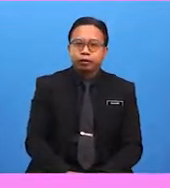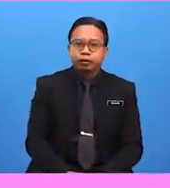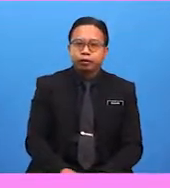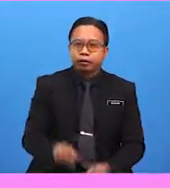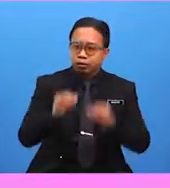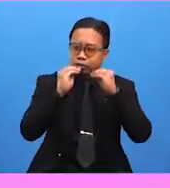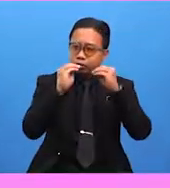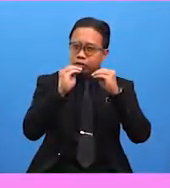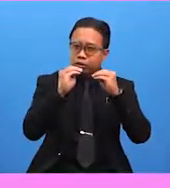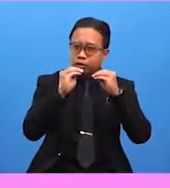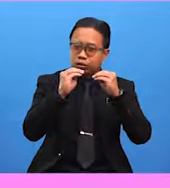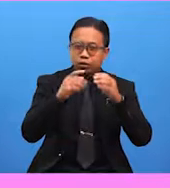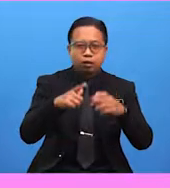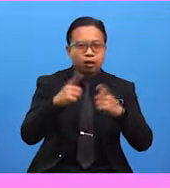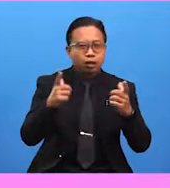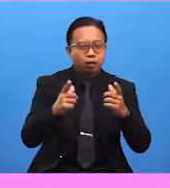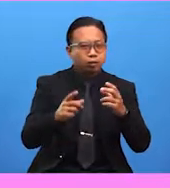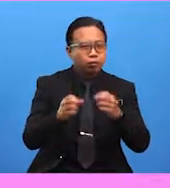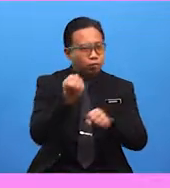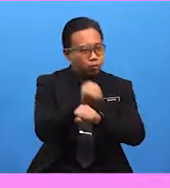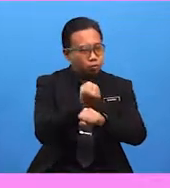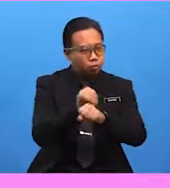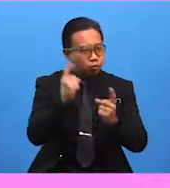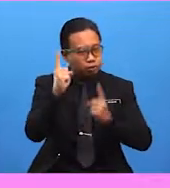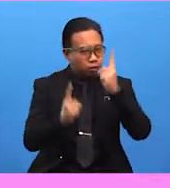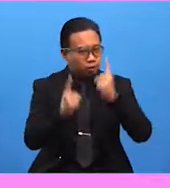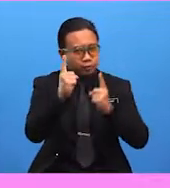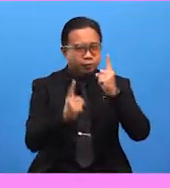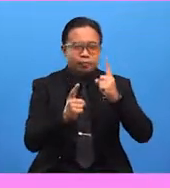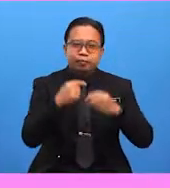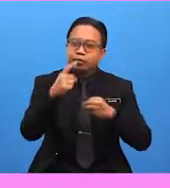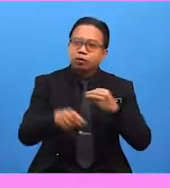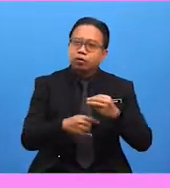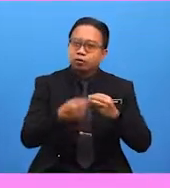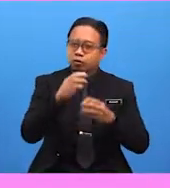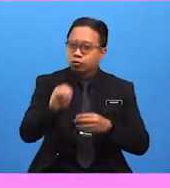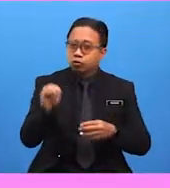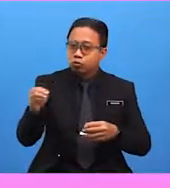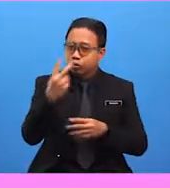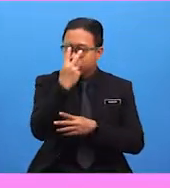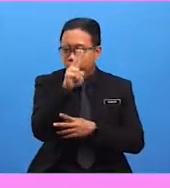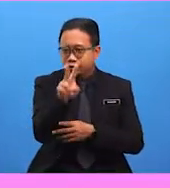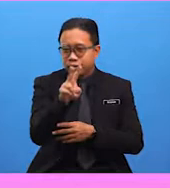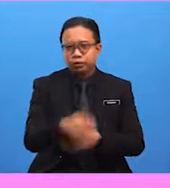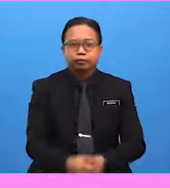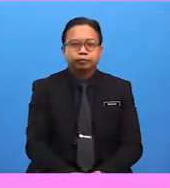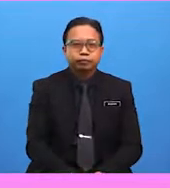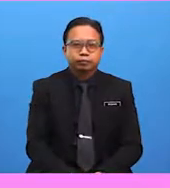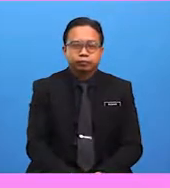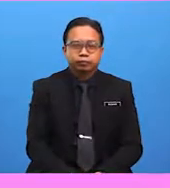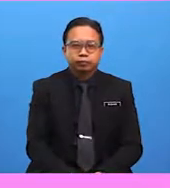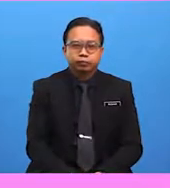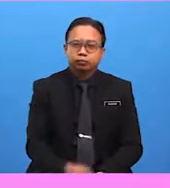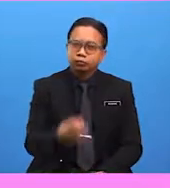treated like rock stars when their students see them at the mall. There were